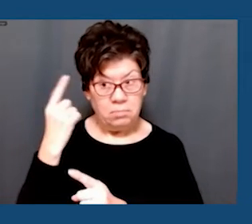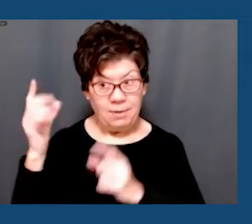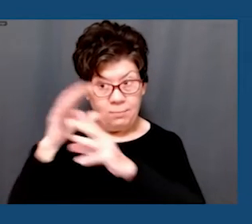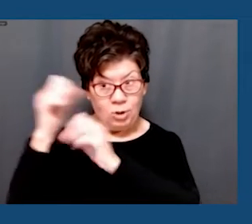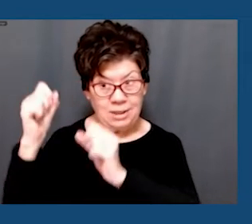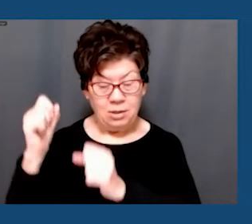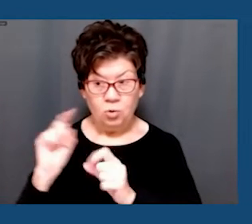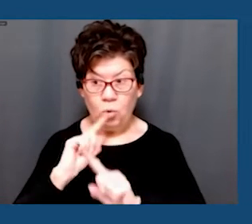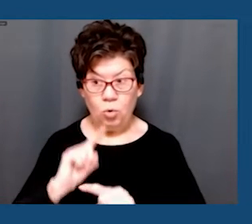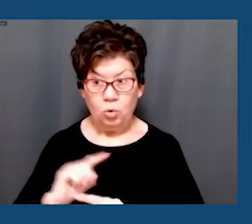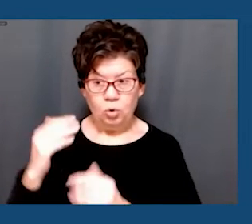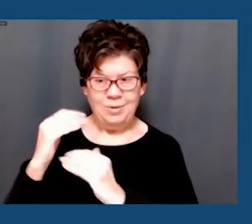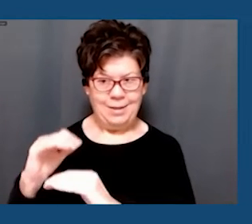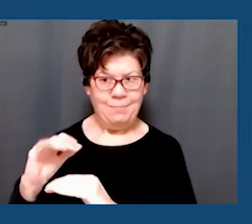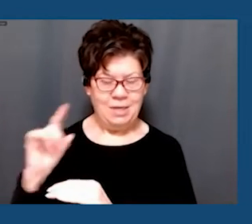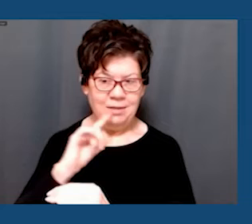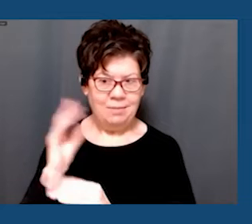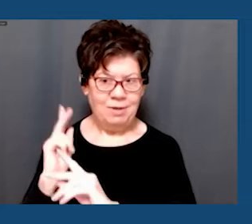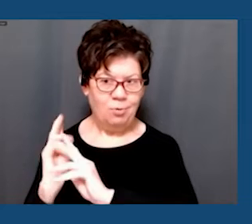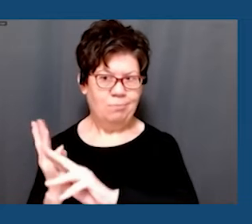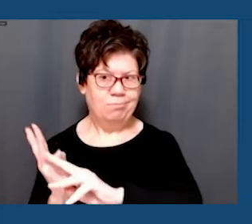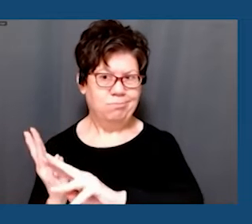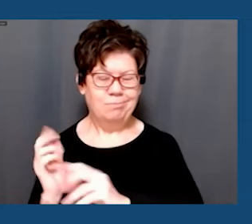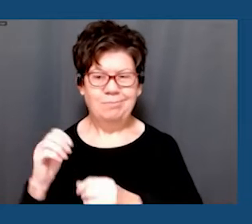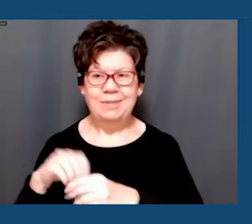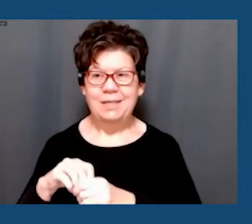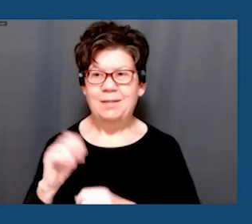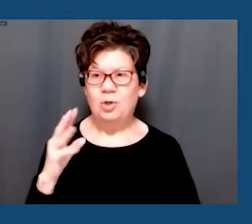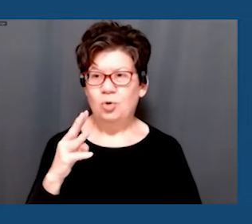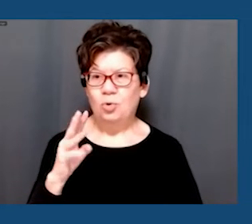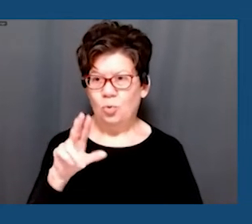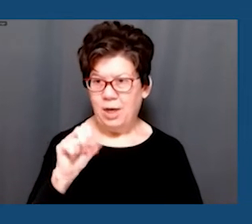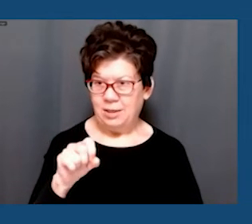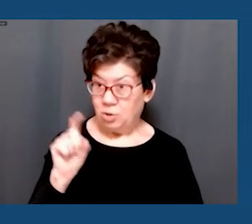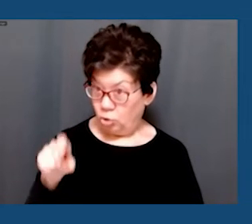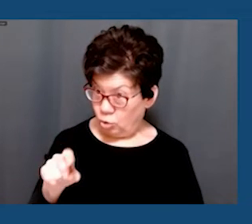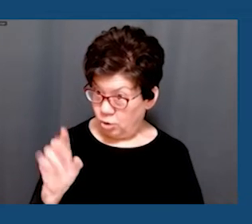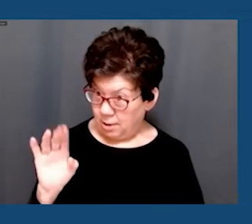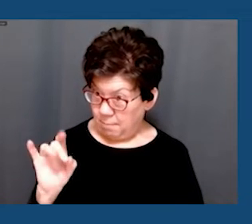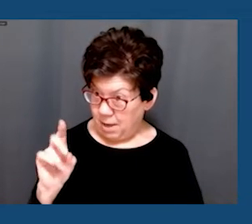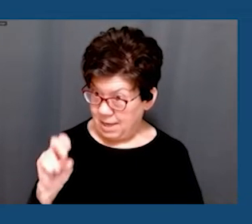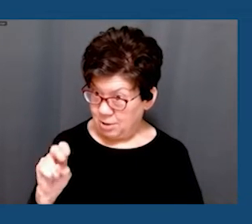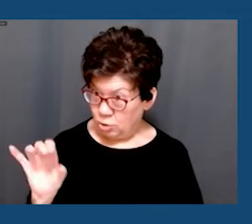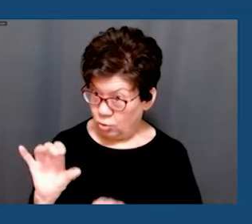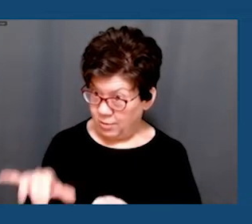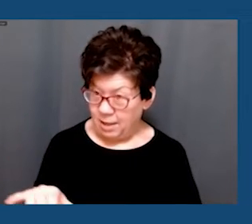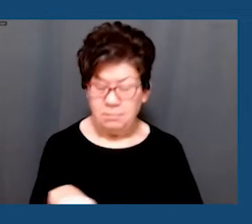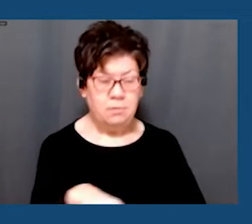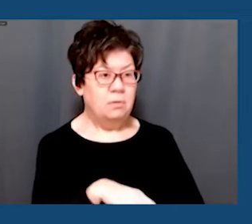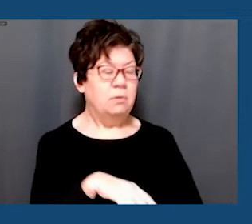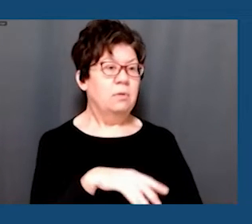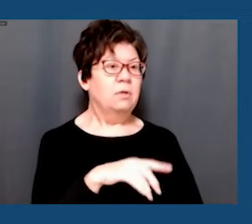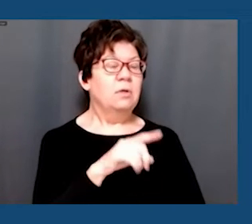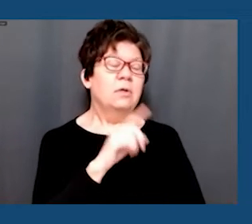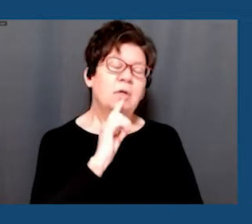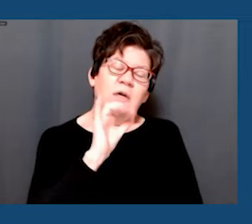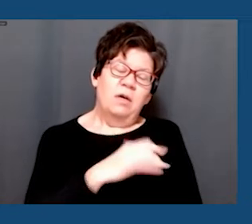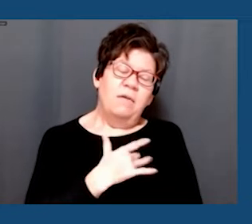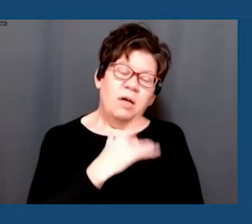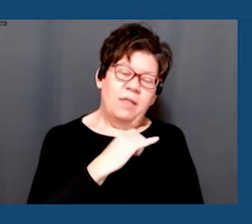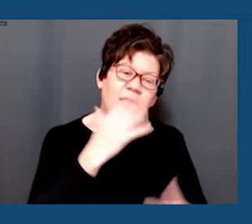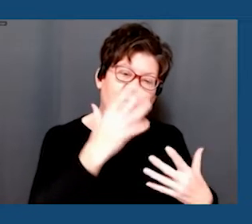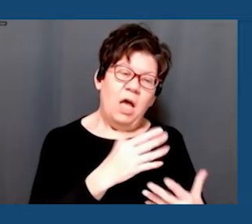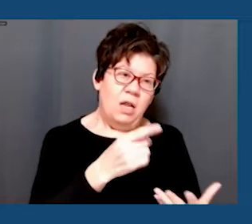seeking asylum into the United States. Is that something he should pursue? Let me tell you why that's so sad that he has to resort to executive